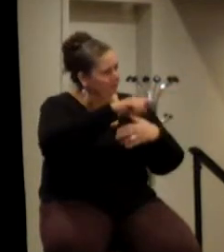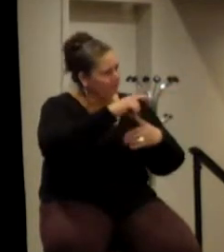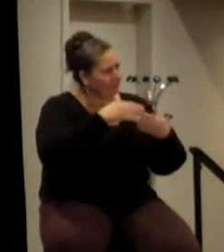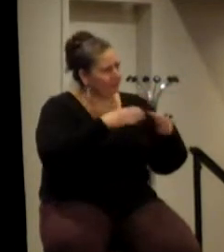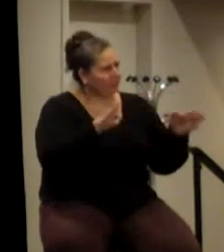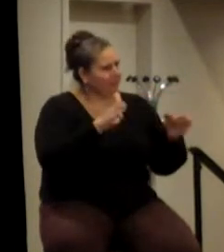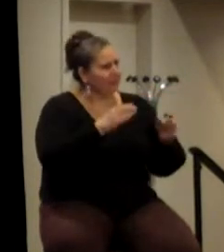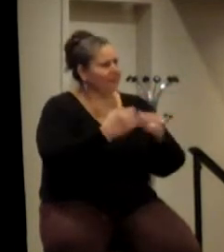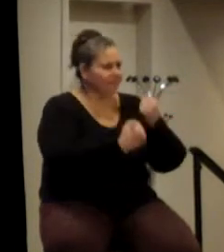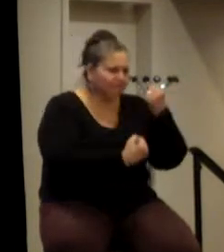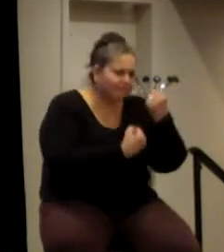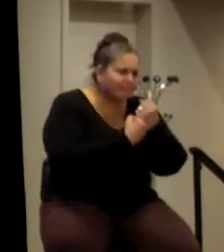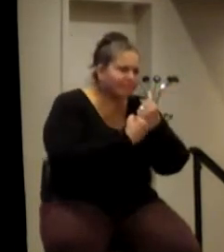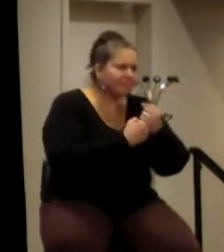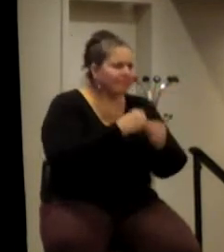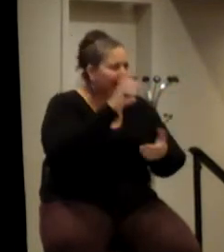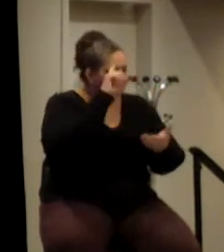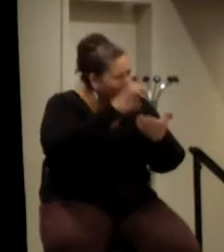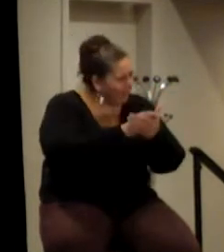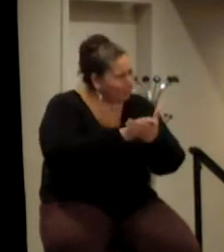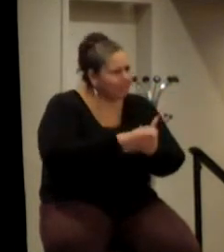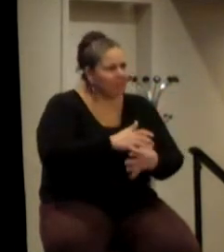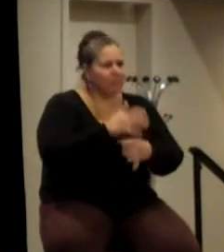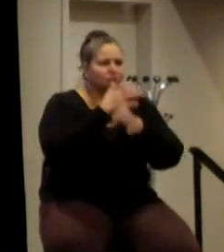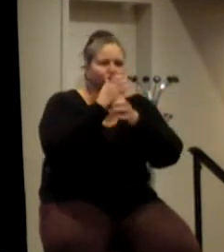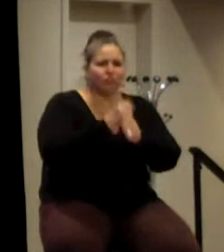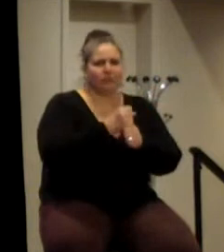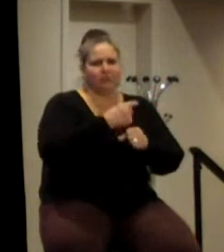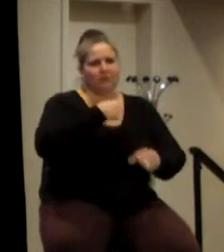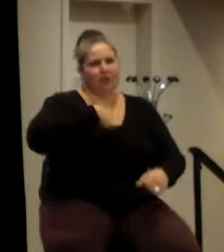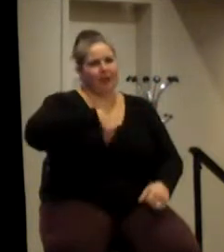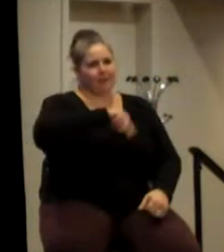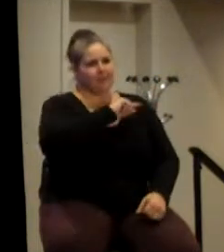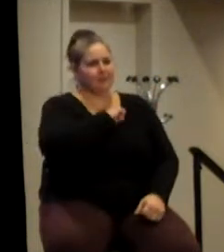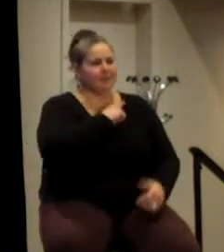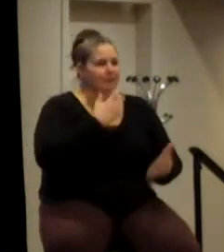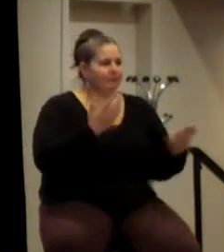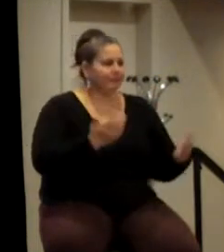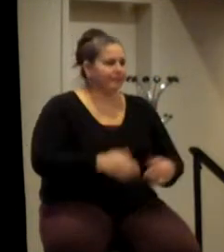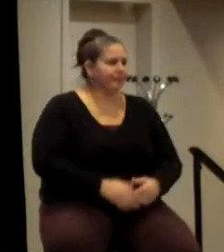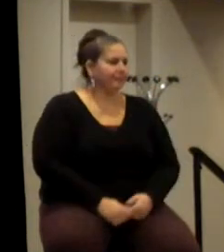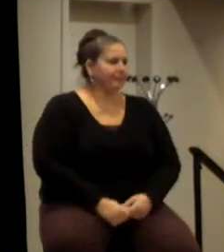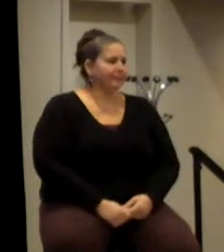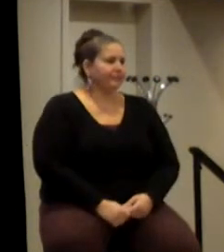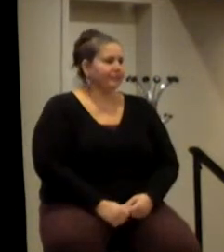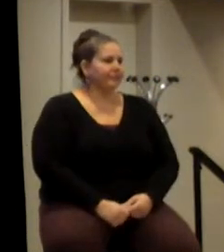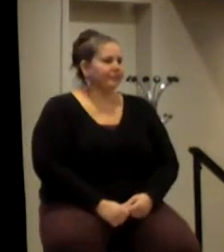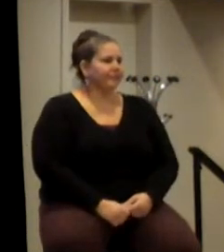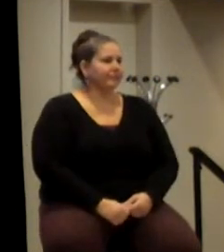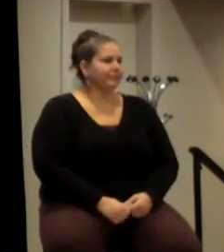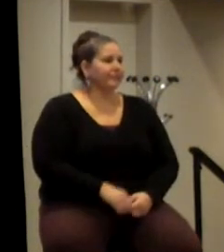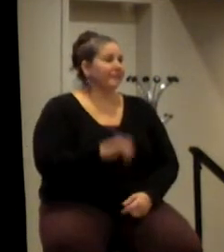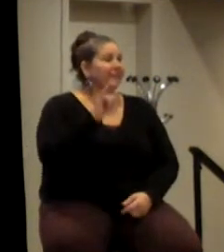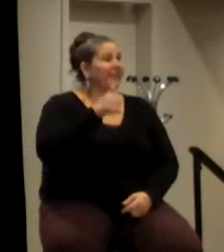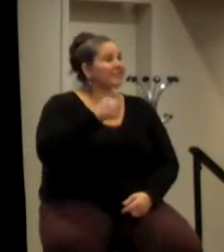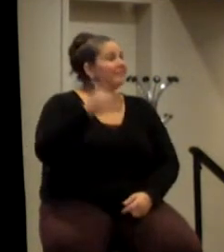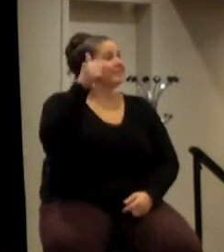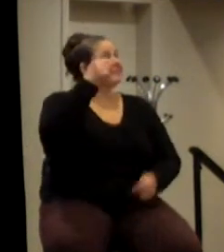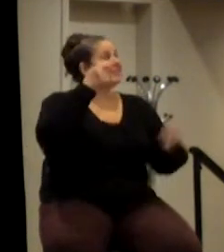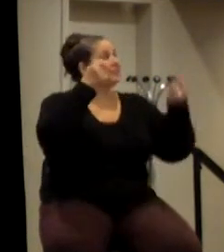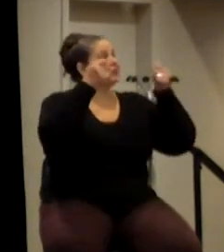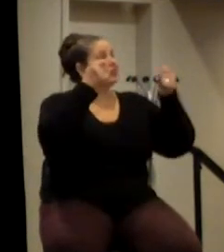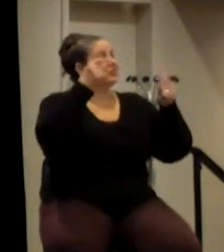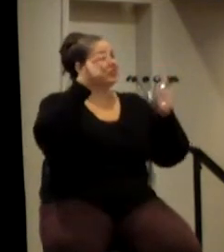can trust us. And so I think that the administration has to work with this and work with their legislative